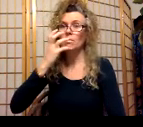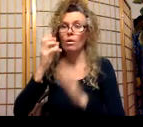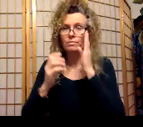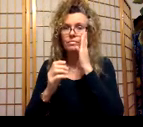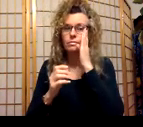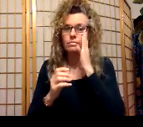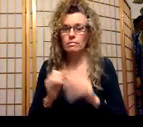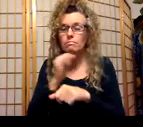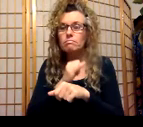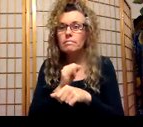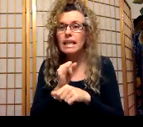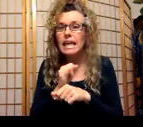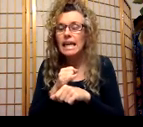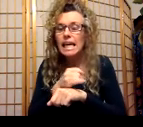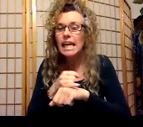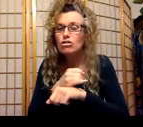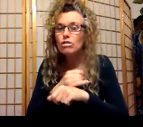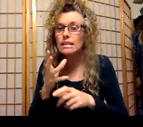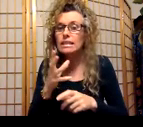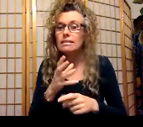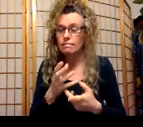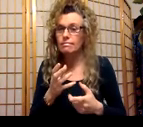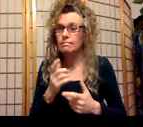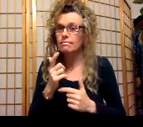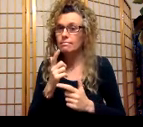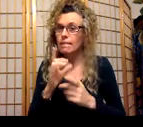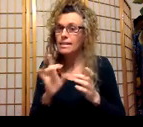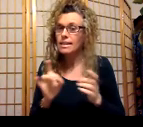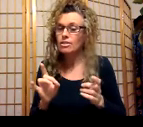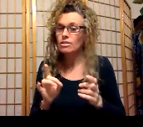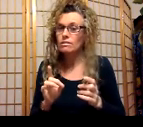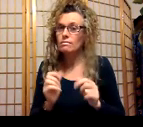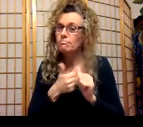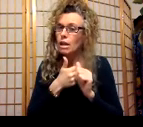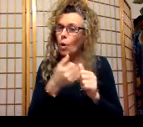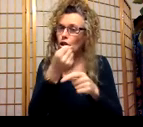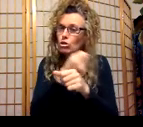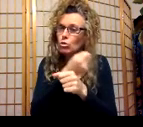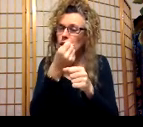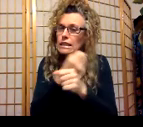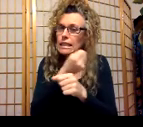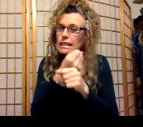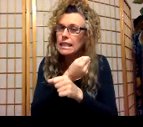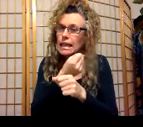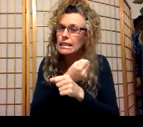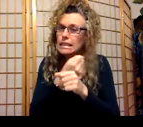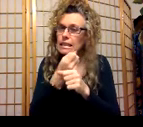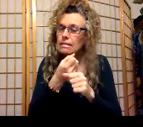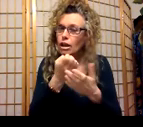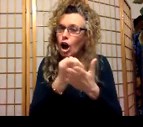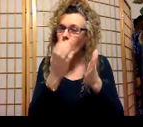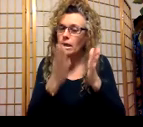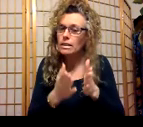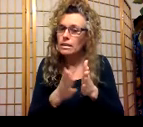Interest, a take-home message, interest. According to statistics calculated by economists, is paid